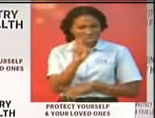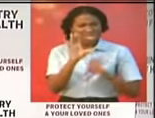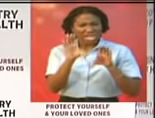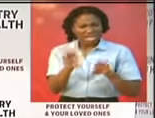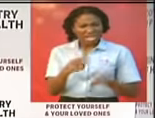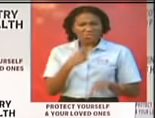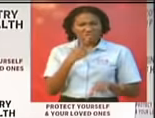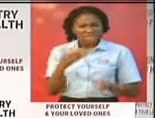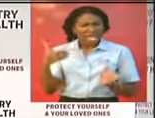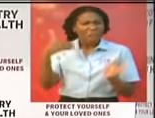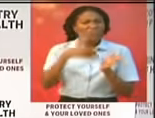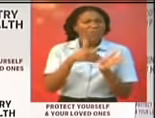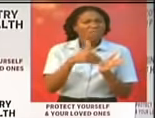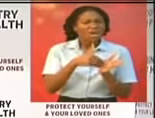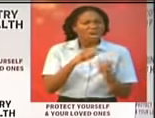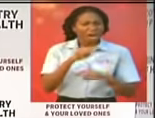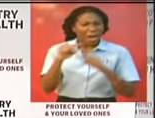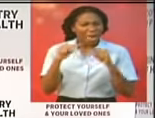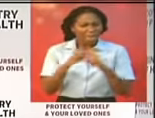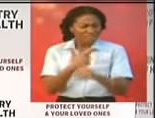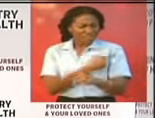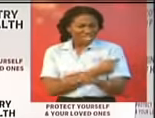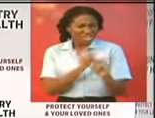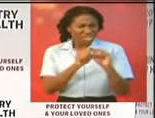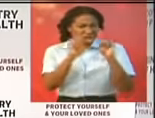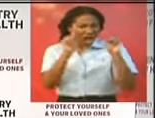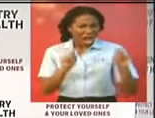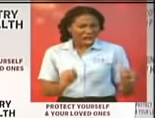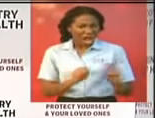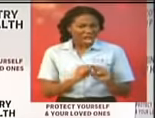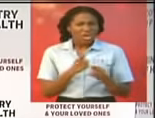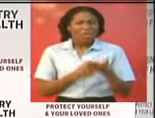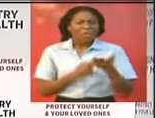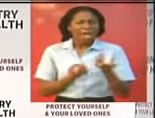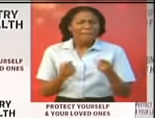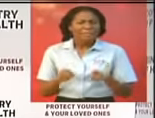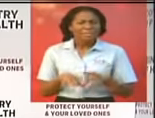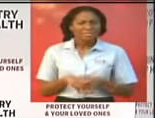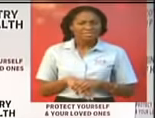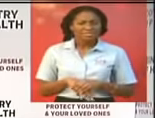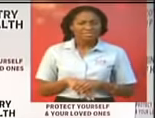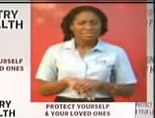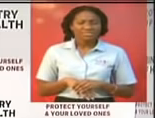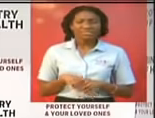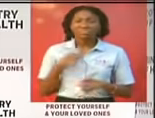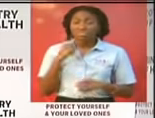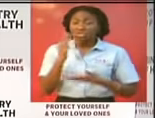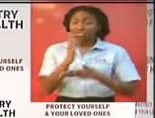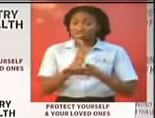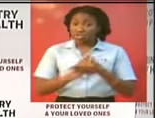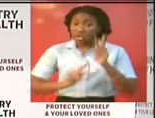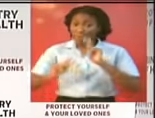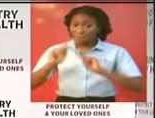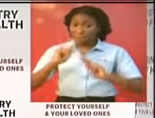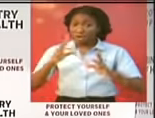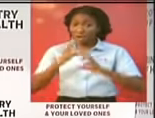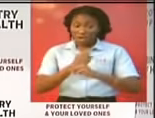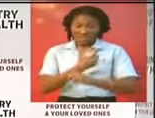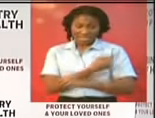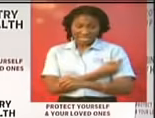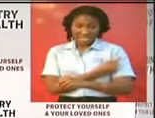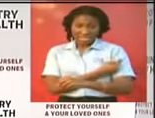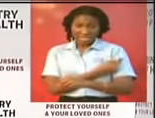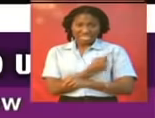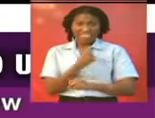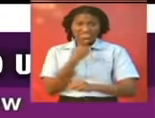The immunization card, what exactly is happening? Sure. Some persons who have received vaccinations, they are saying that on